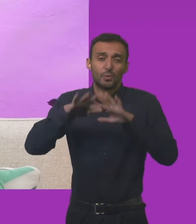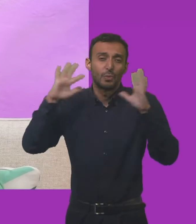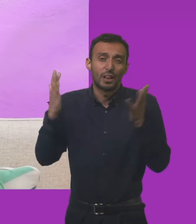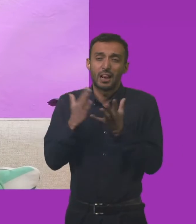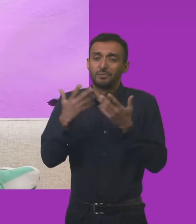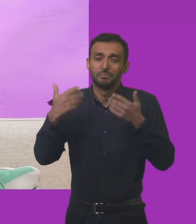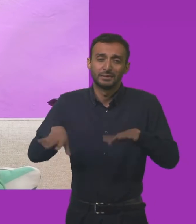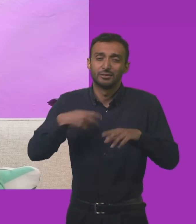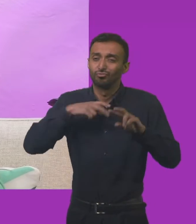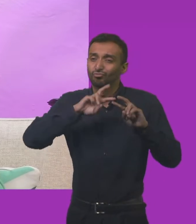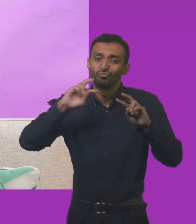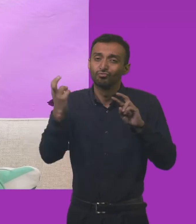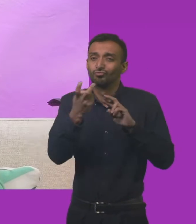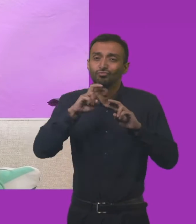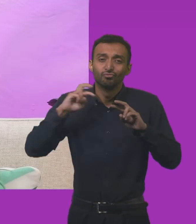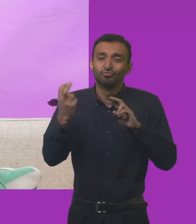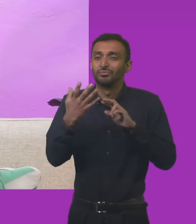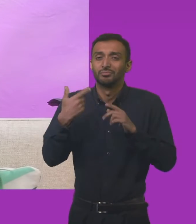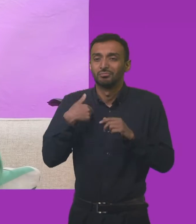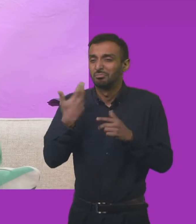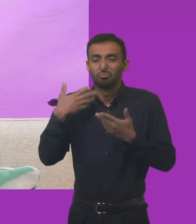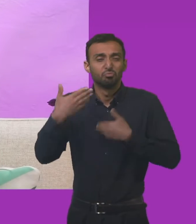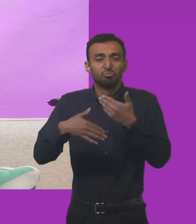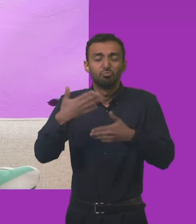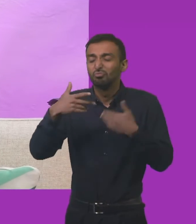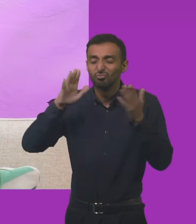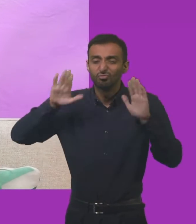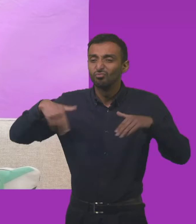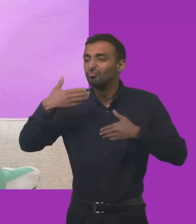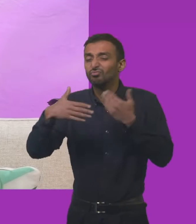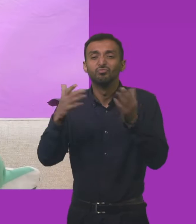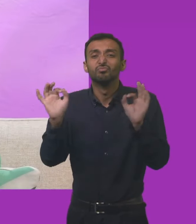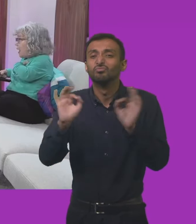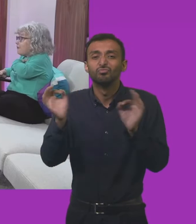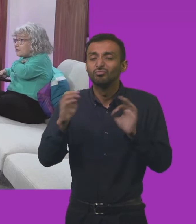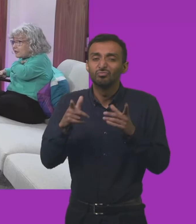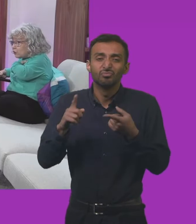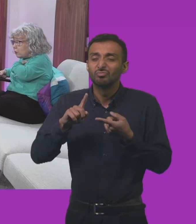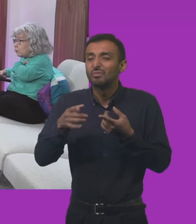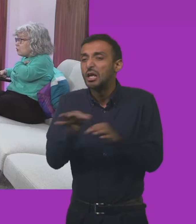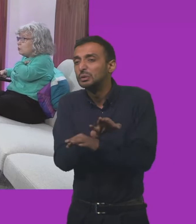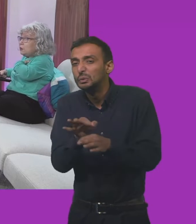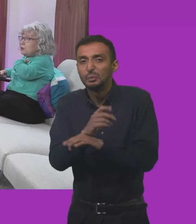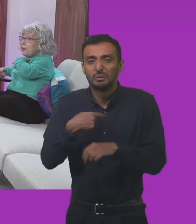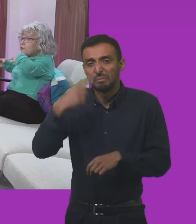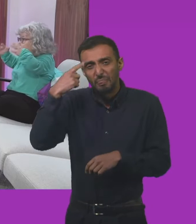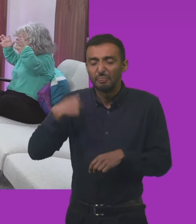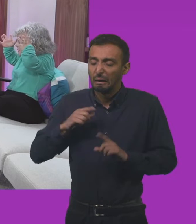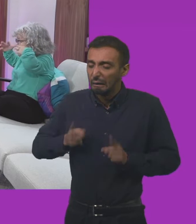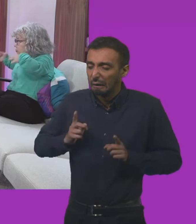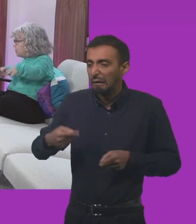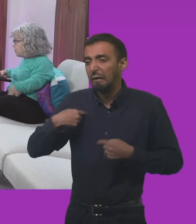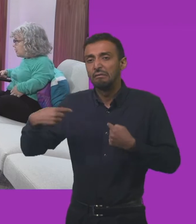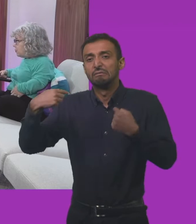getting on with it, not being, not making excuses, not having a victim mentality, and just having a sense of humor to life's